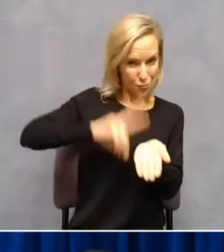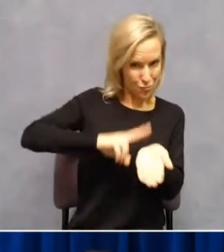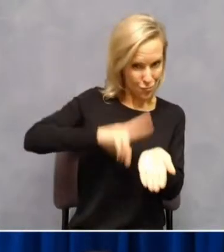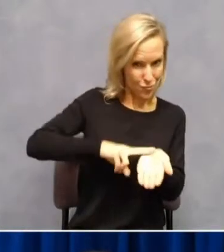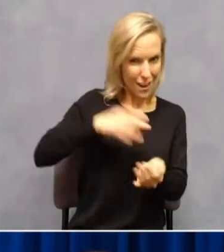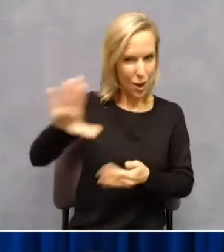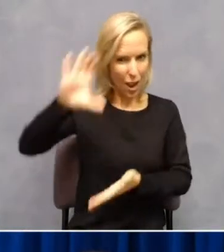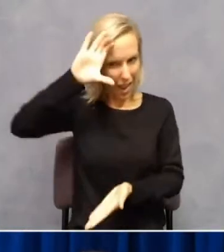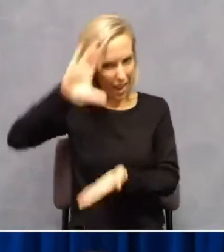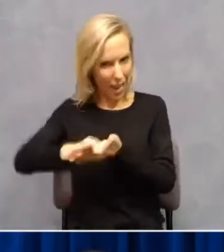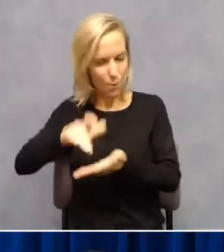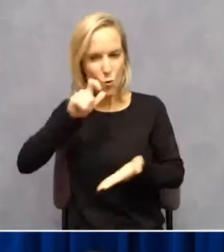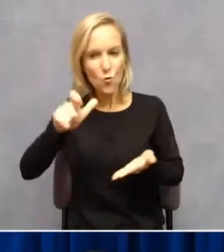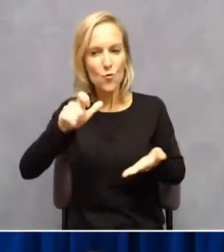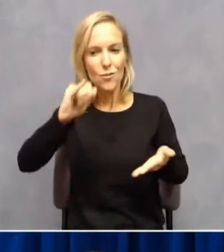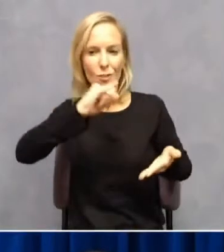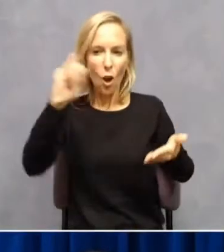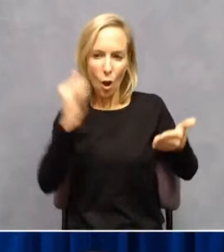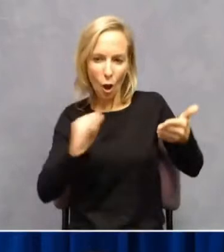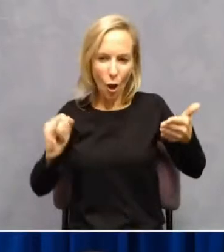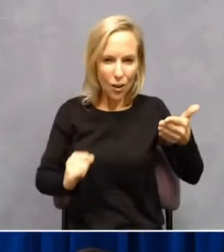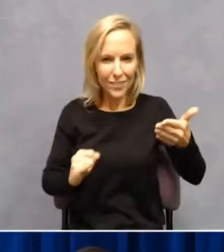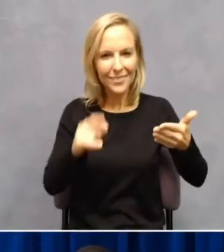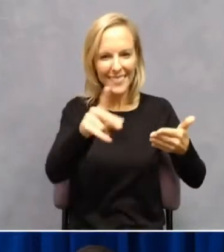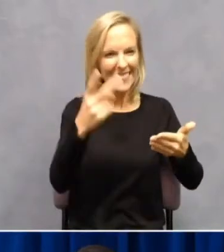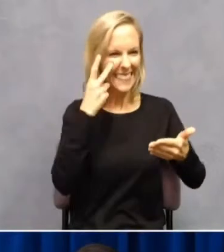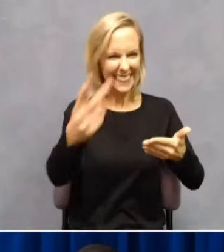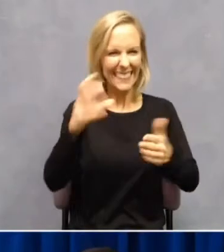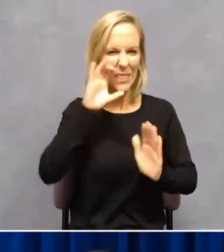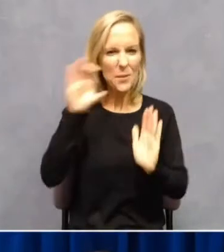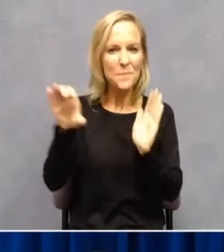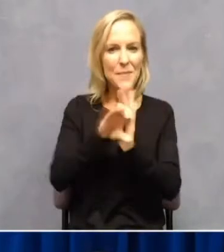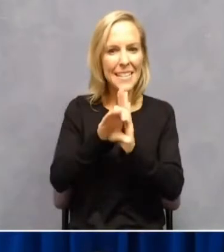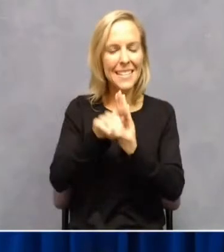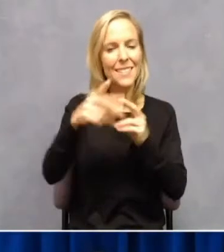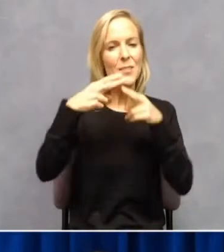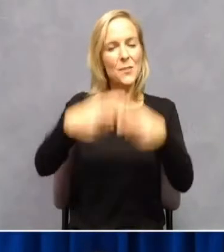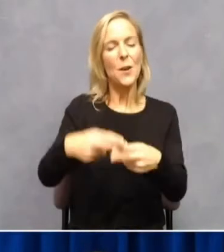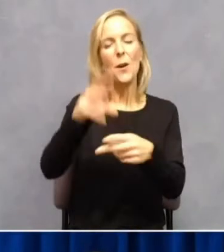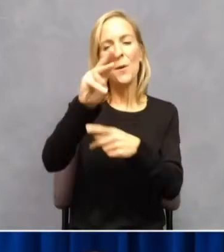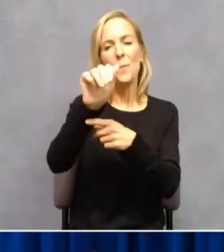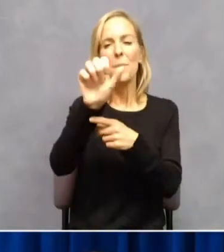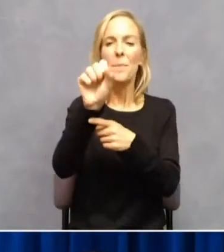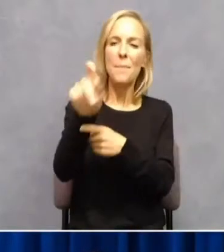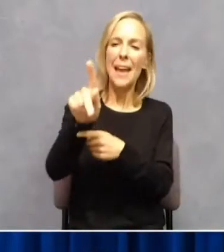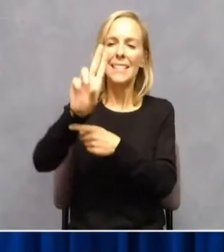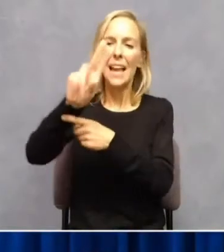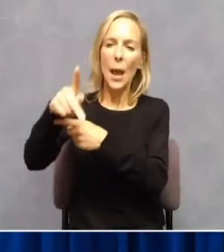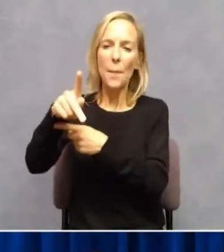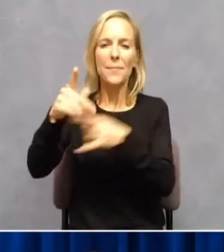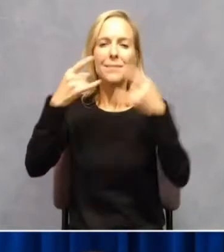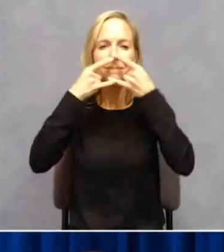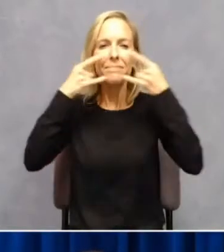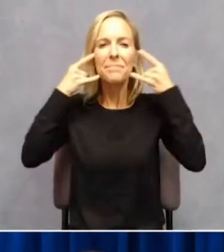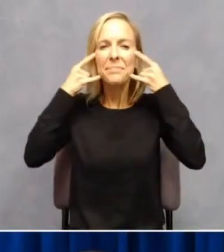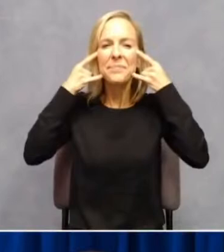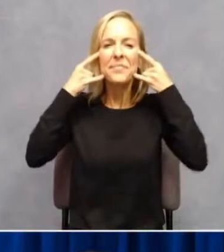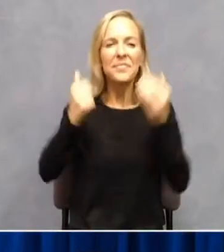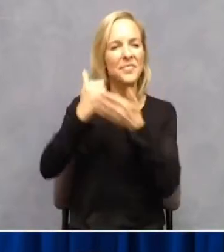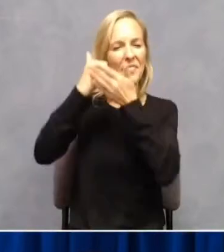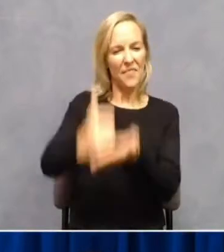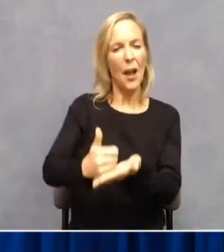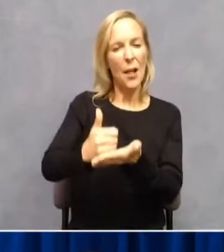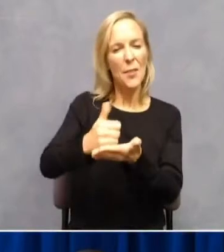now have an official Team Kentucky jack-o'-lantern masked up and following COVID-19 guidelines. I want to give a special thank